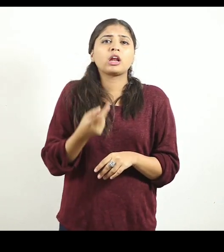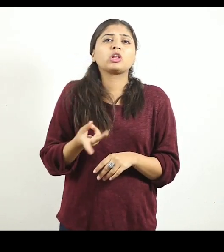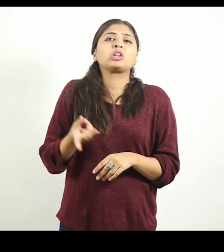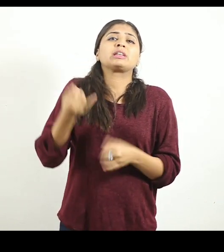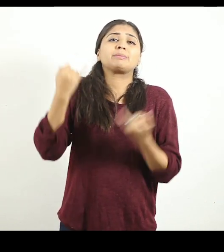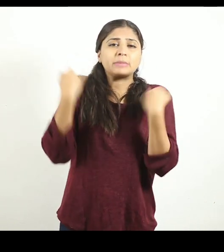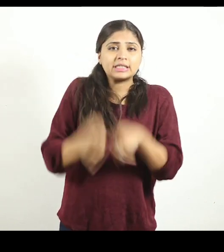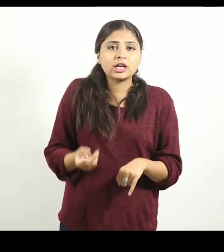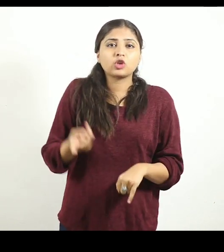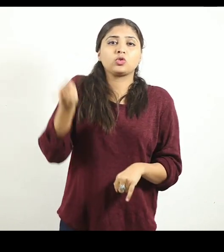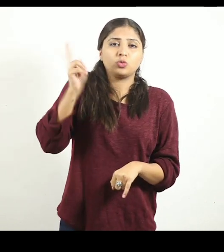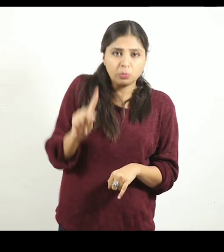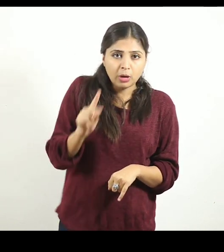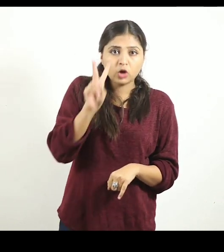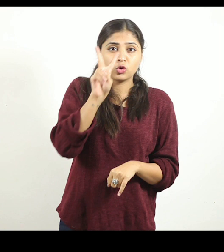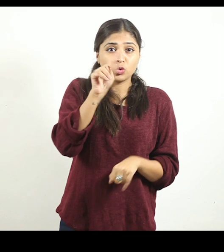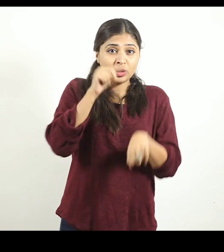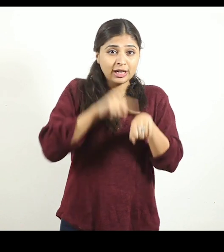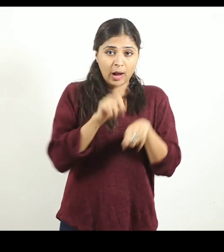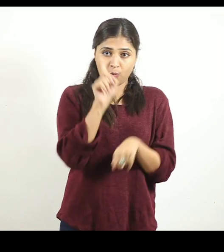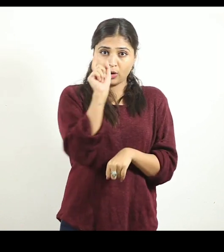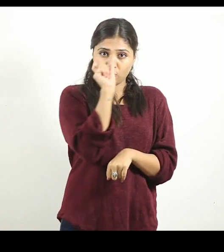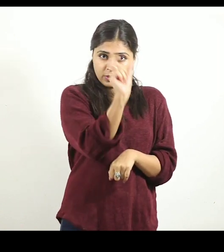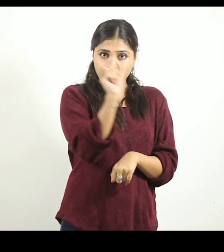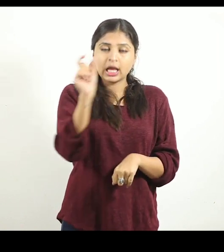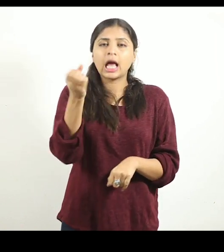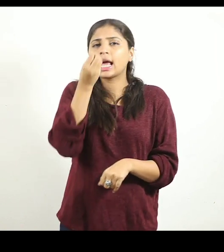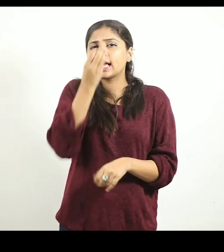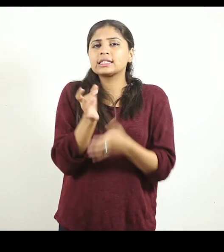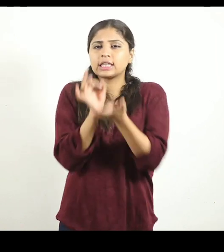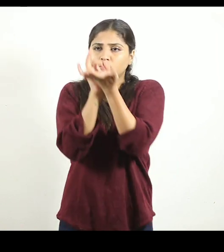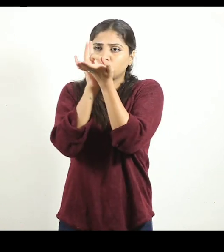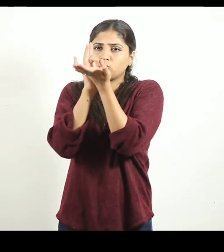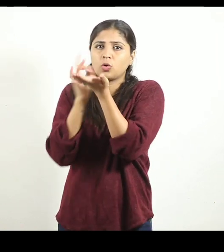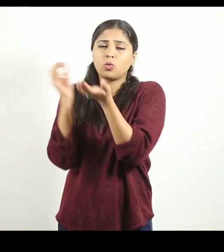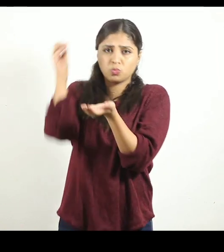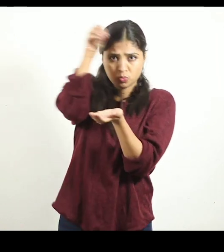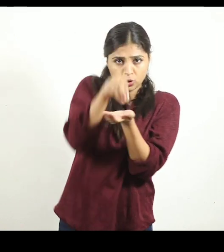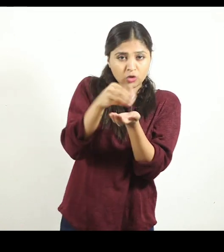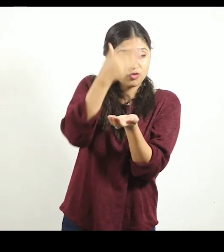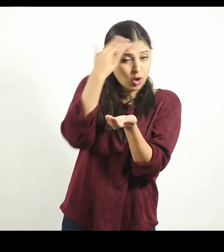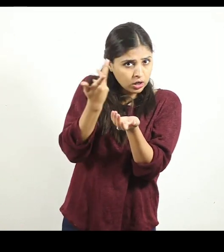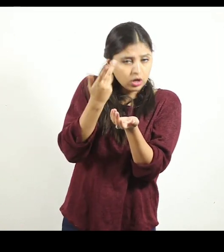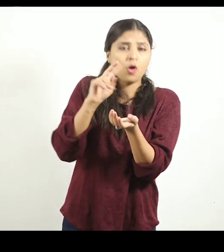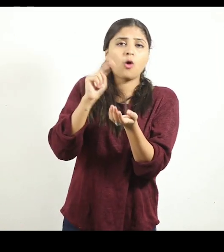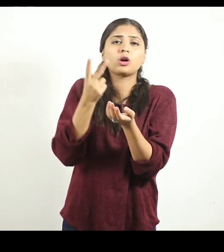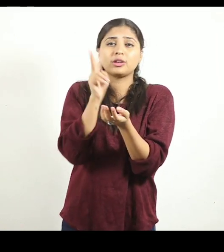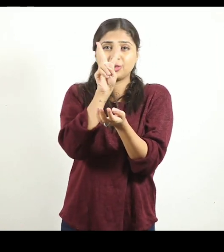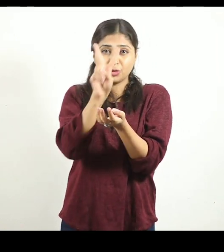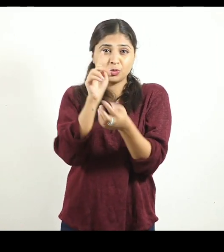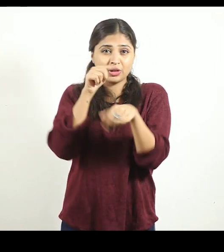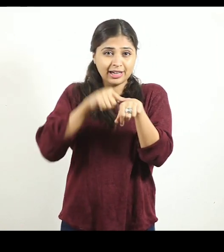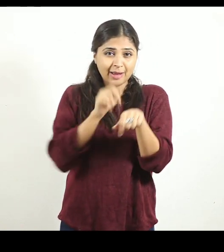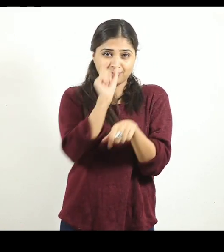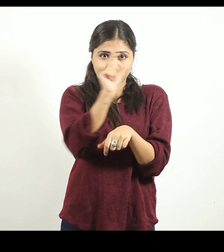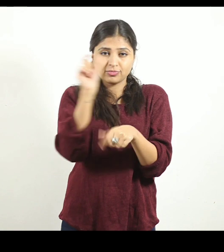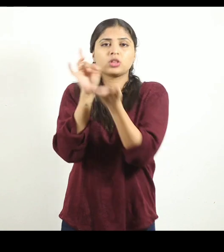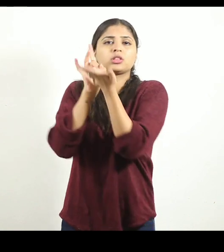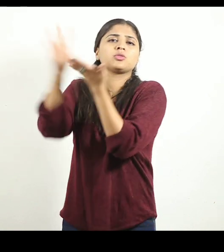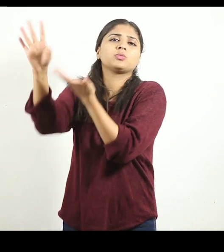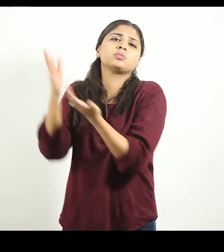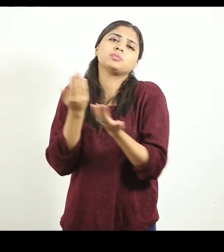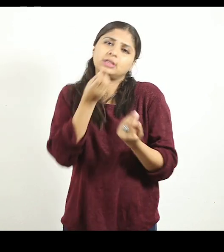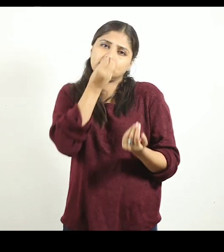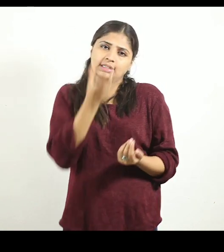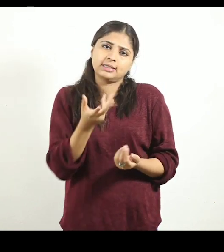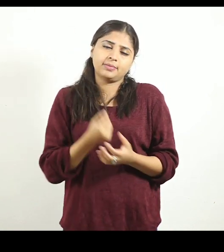easily insert the forgotten word or delete the extra word. Copying and moving text.